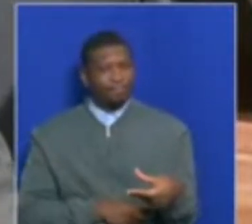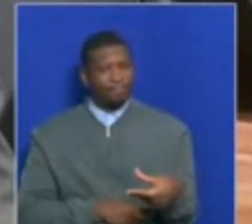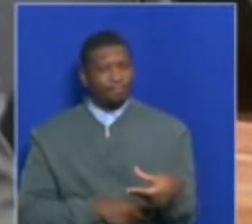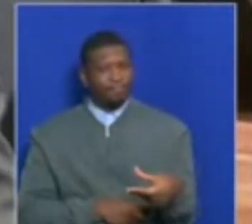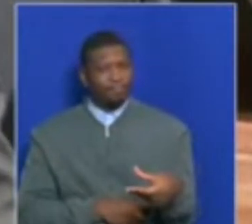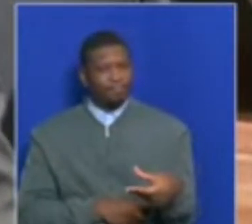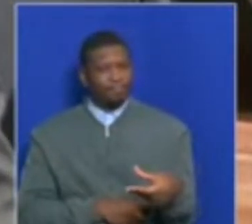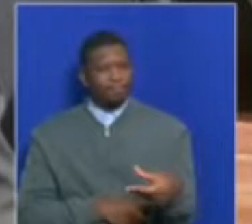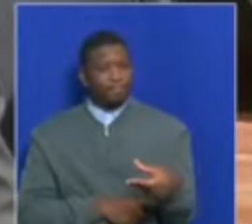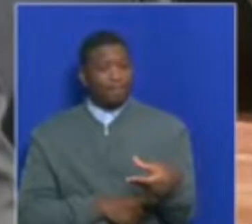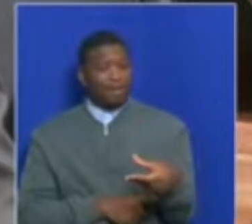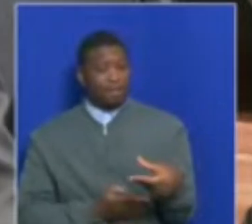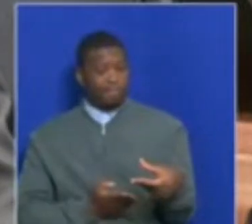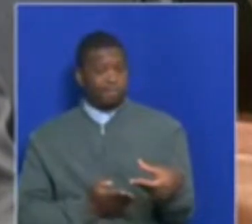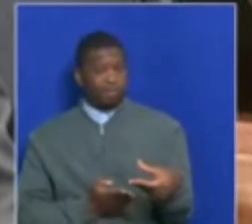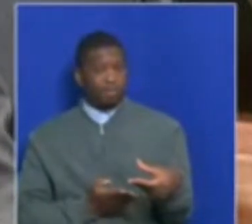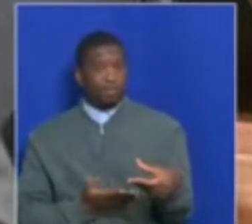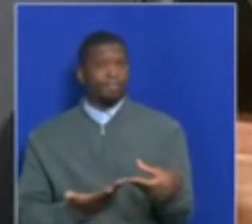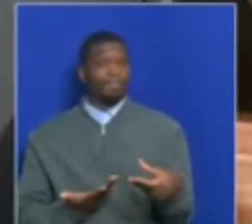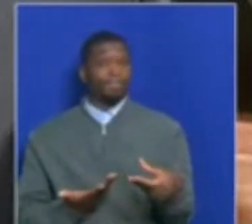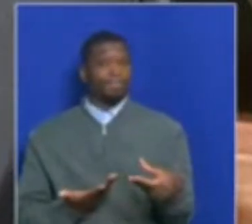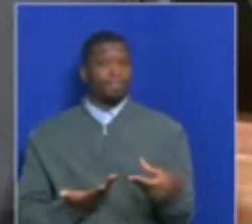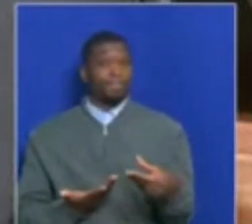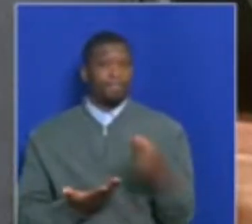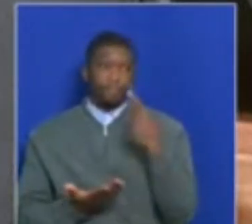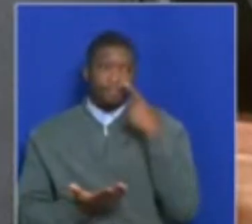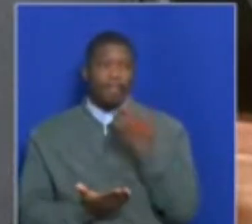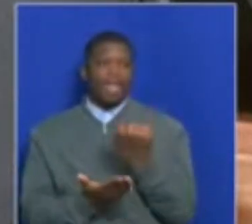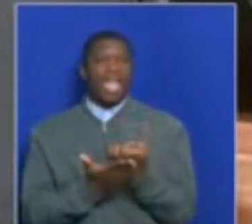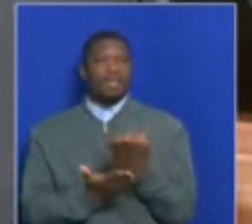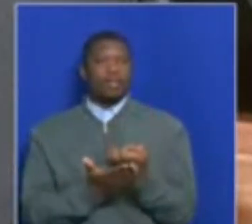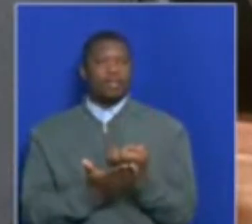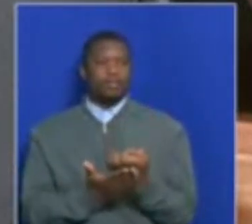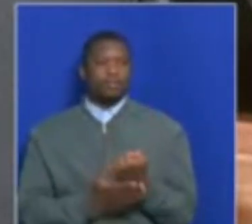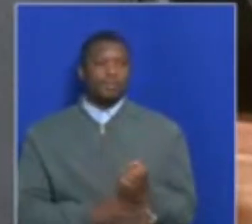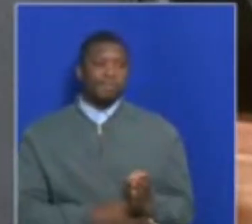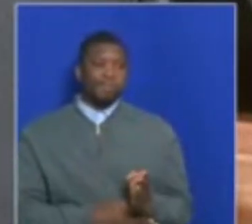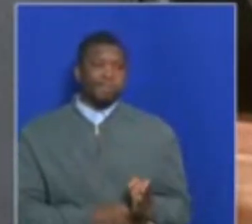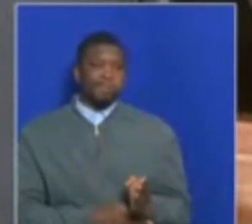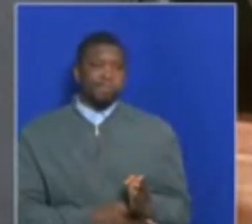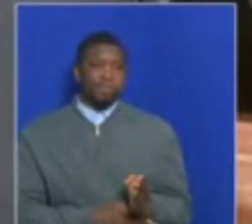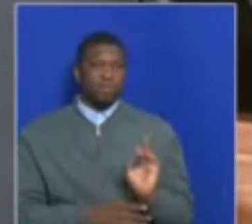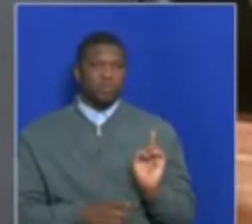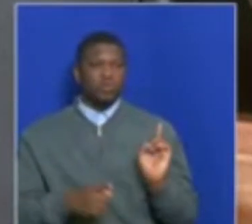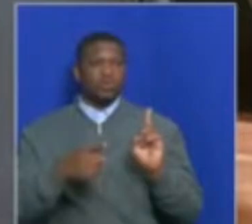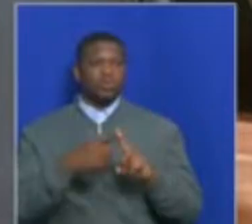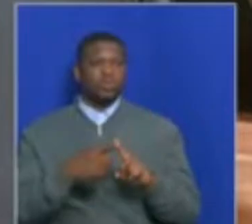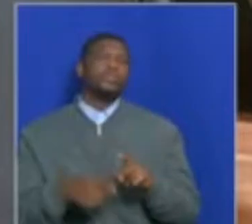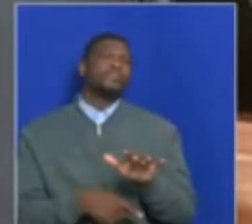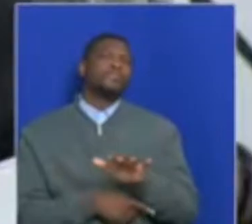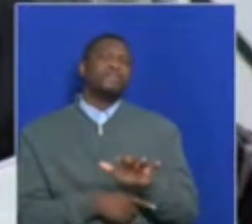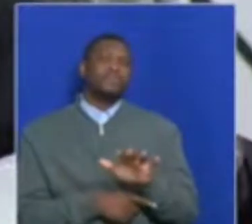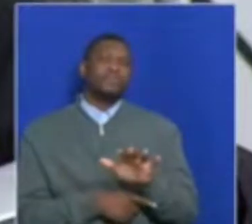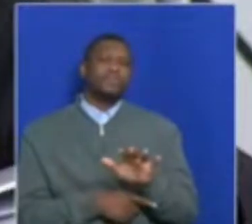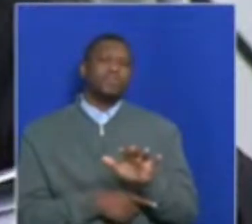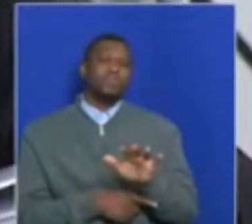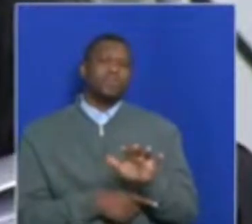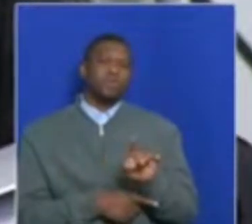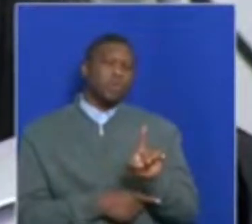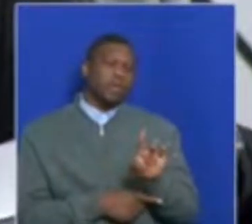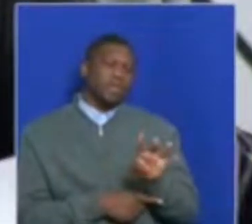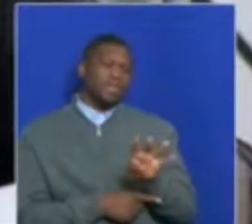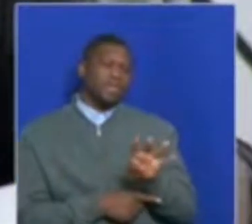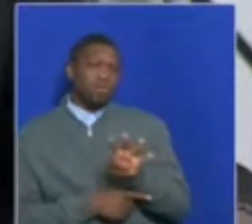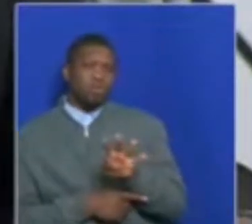exhibits that runs to about 1,430 pages. That's correct. Thank